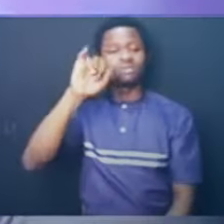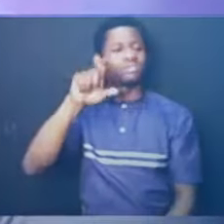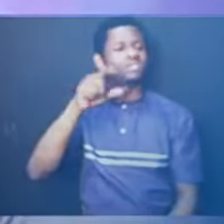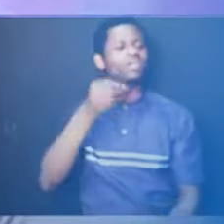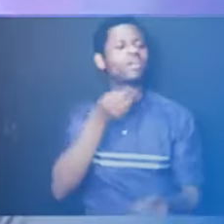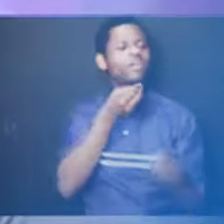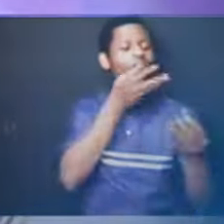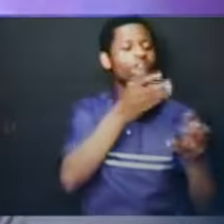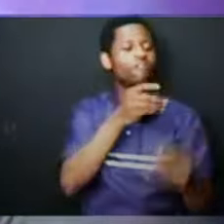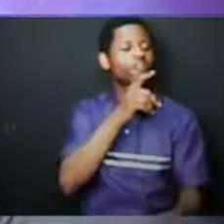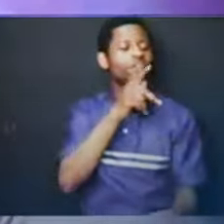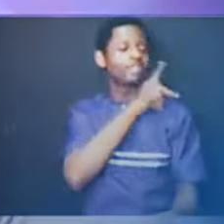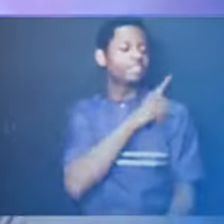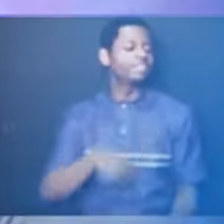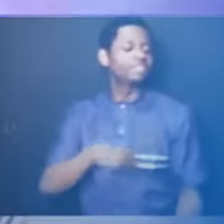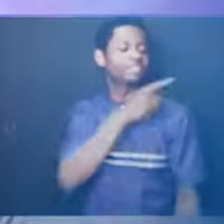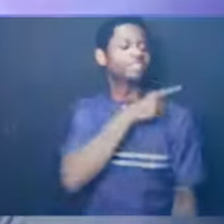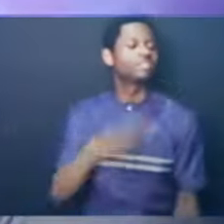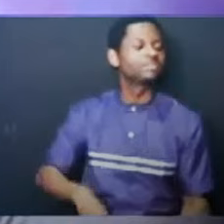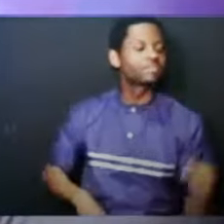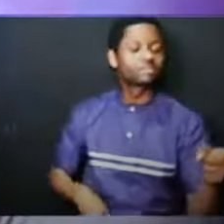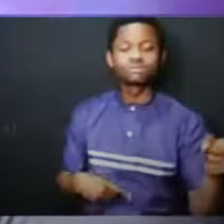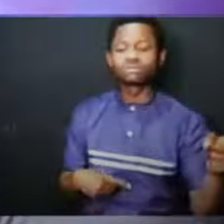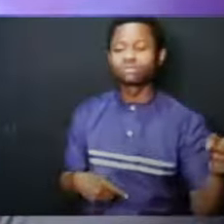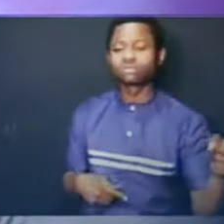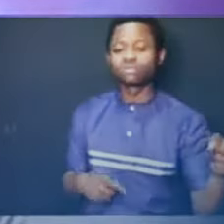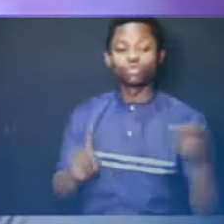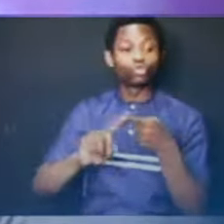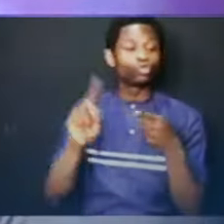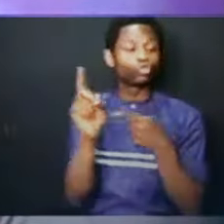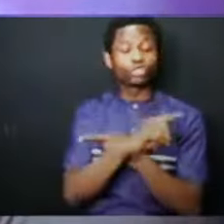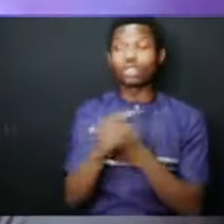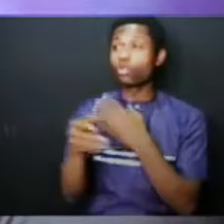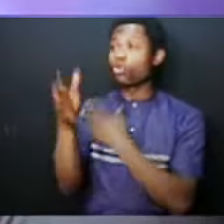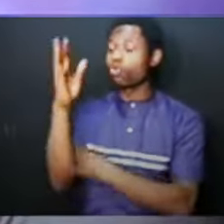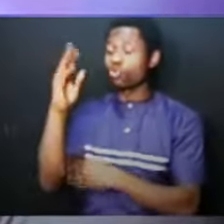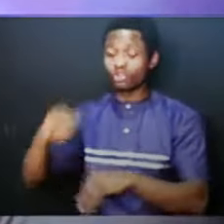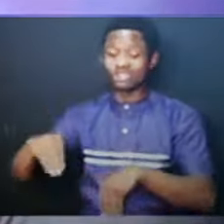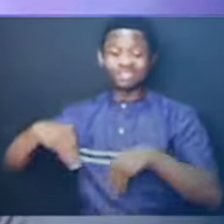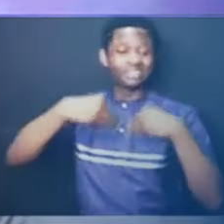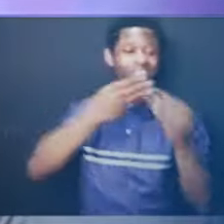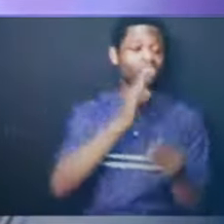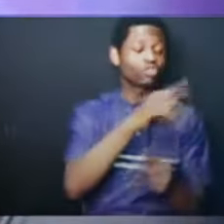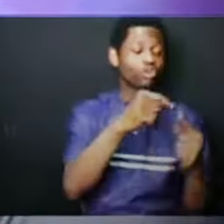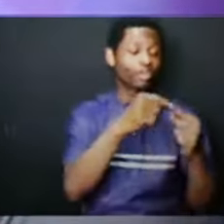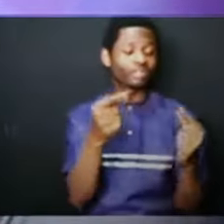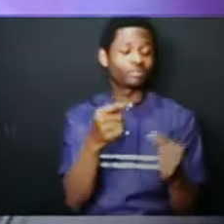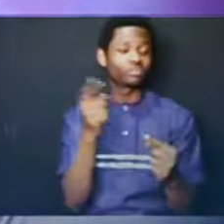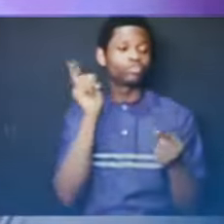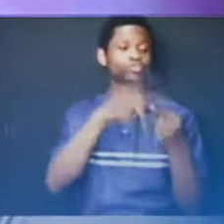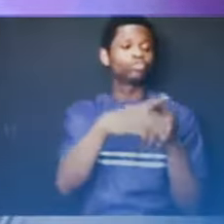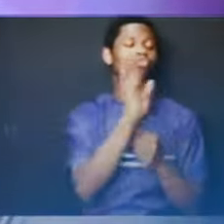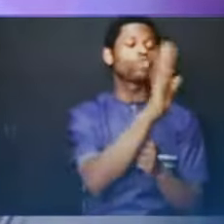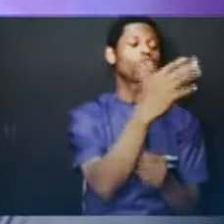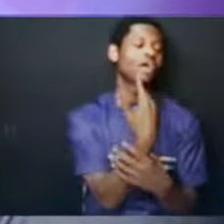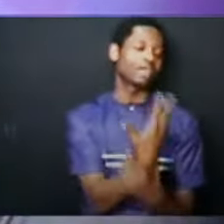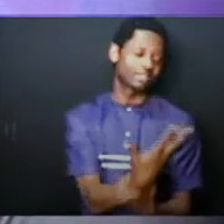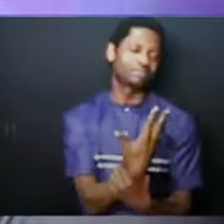verse 8. Abisha said to David, today God has delivered your enemy into your